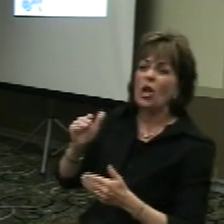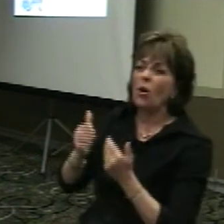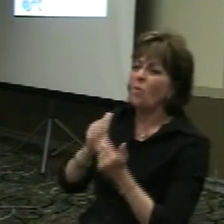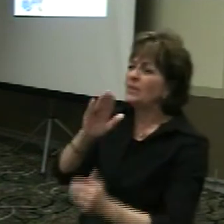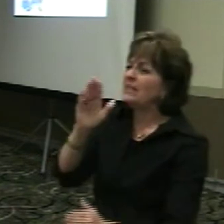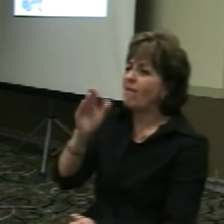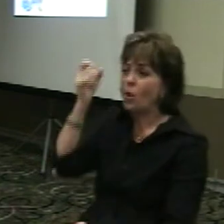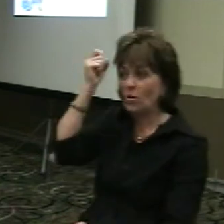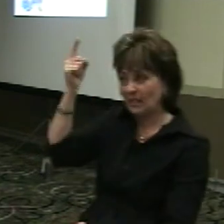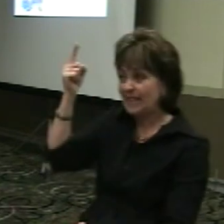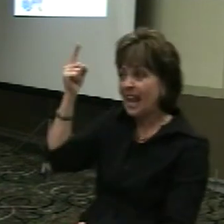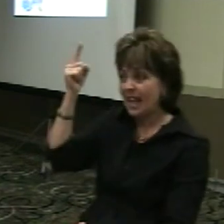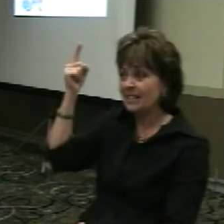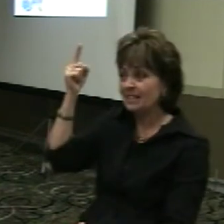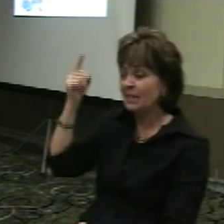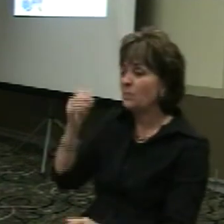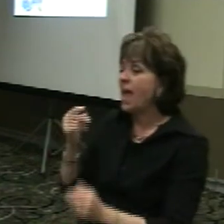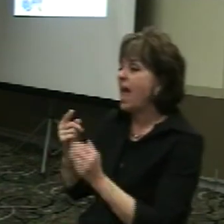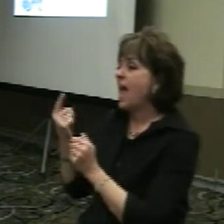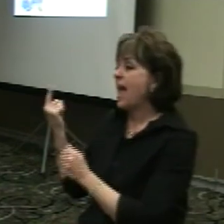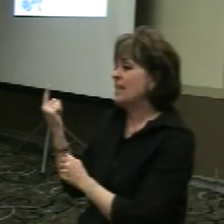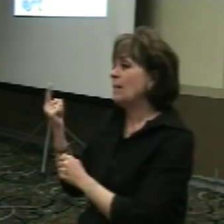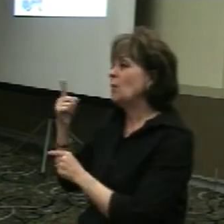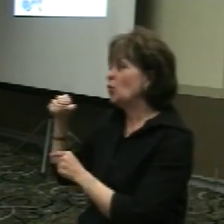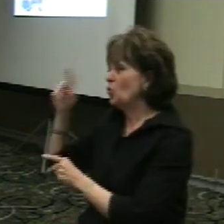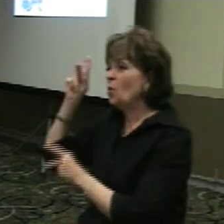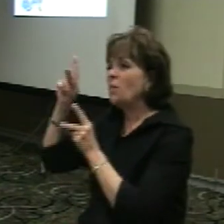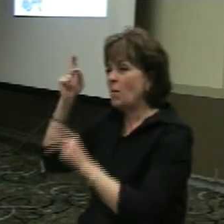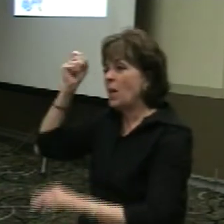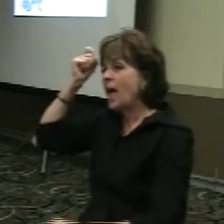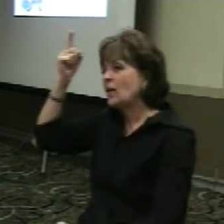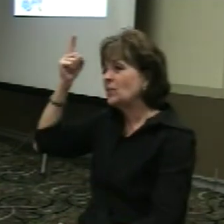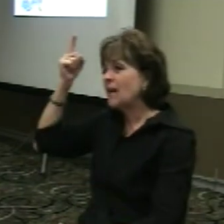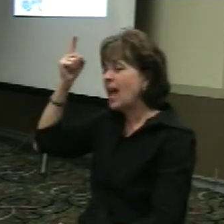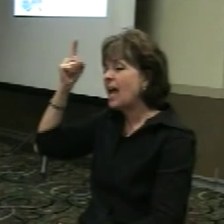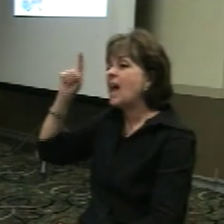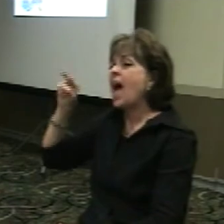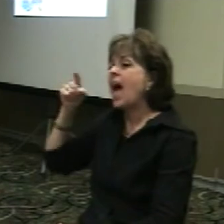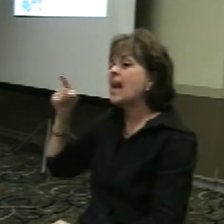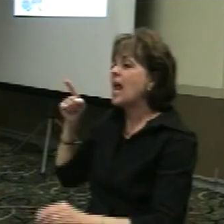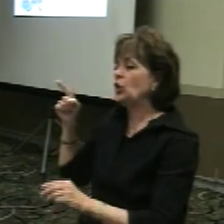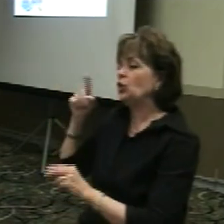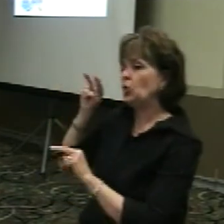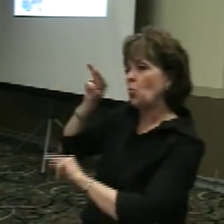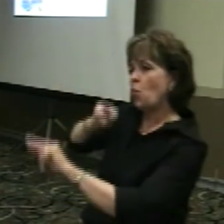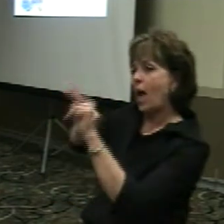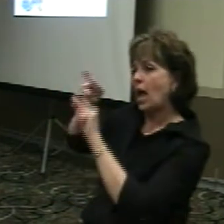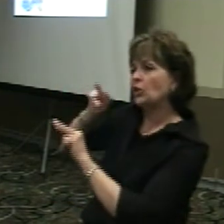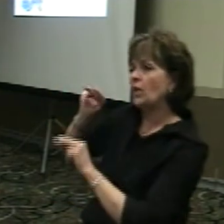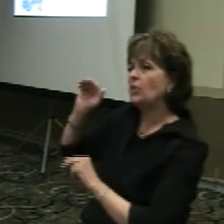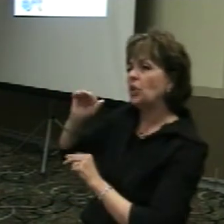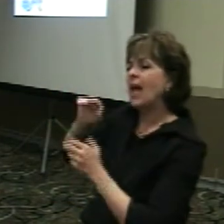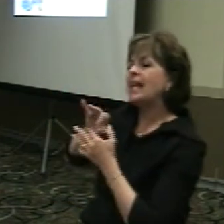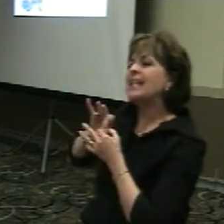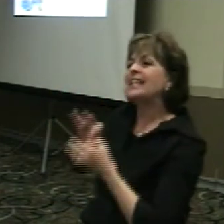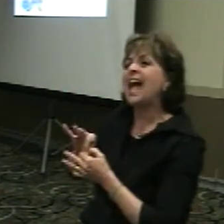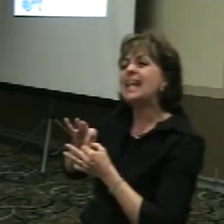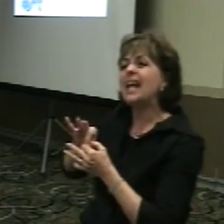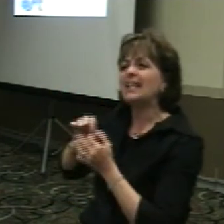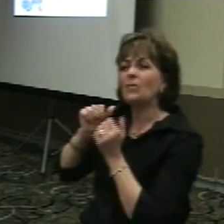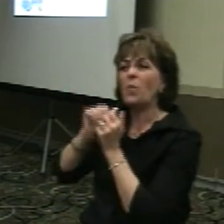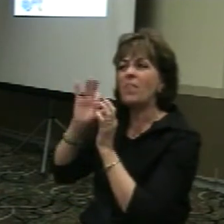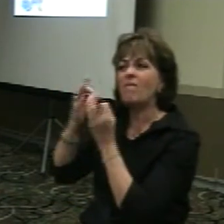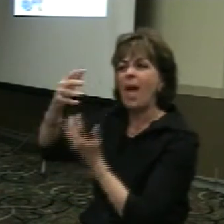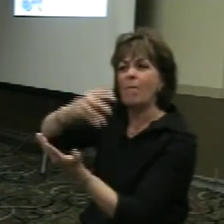never. And something that few people understand unless they sit and watch the child in the context of the family system.